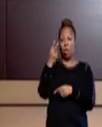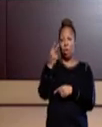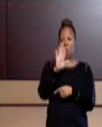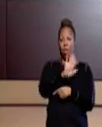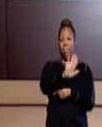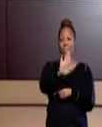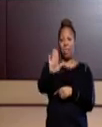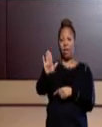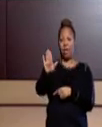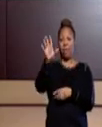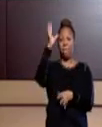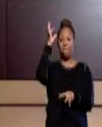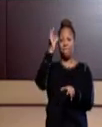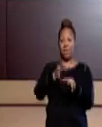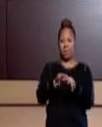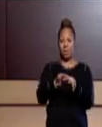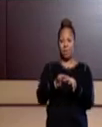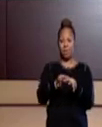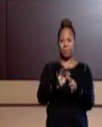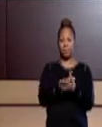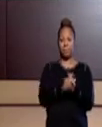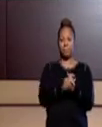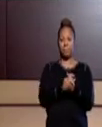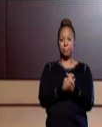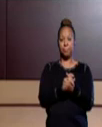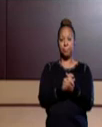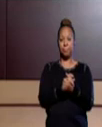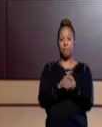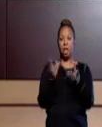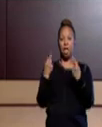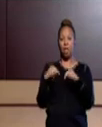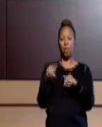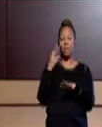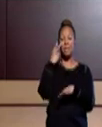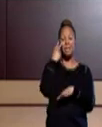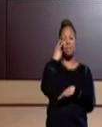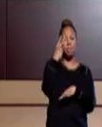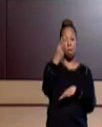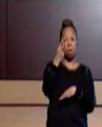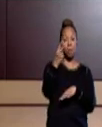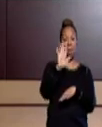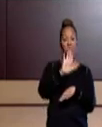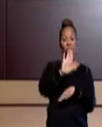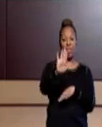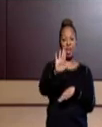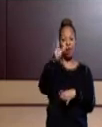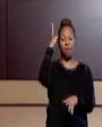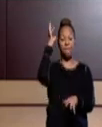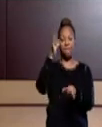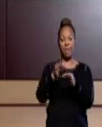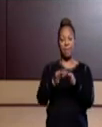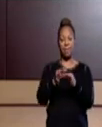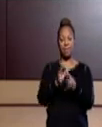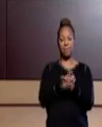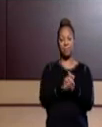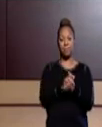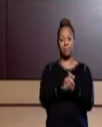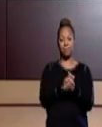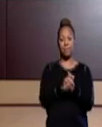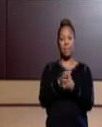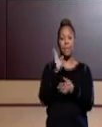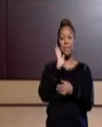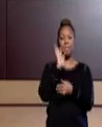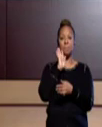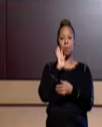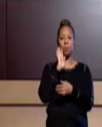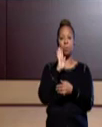their faith, and when he saw their faith, he spoke